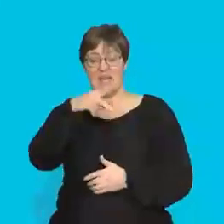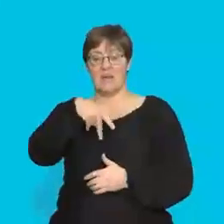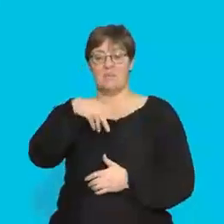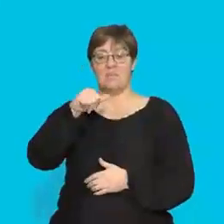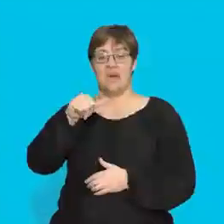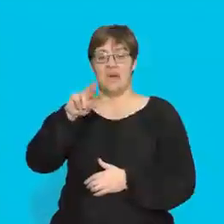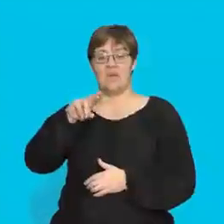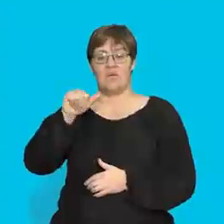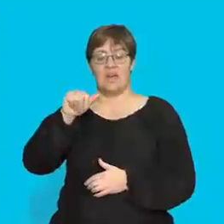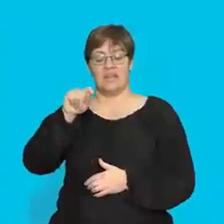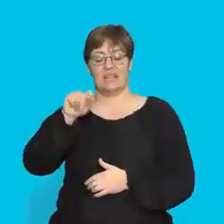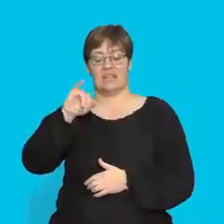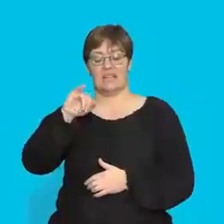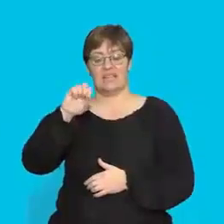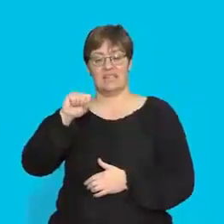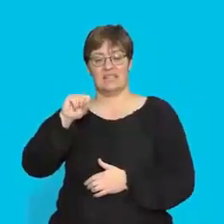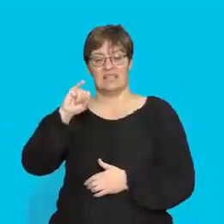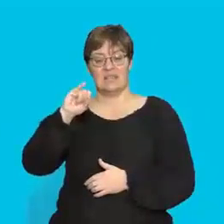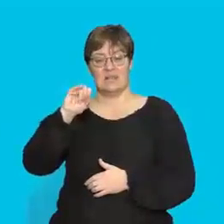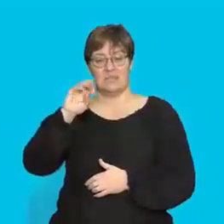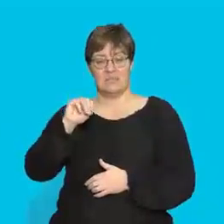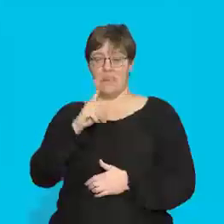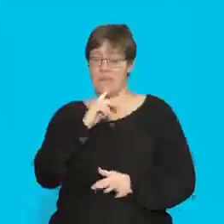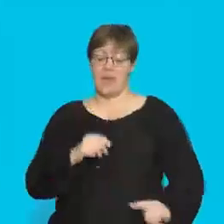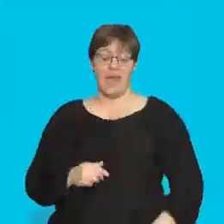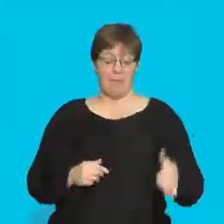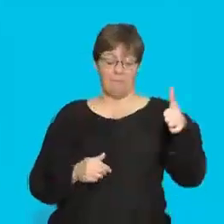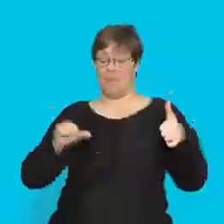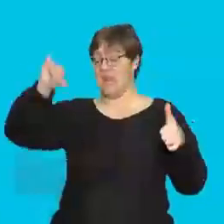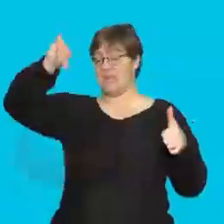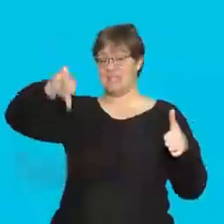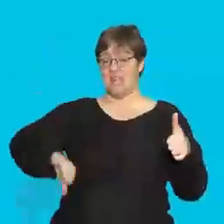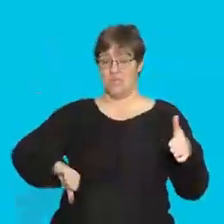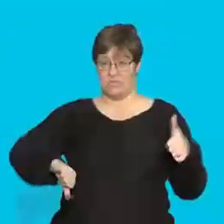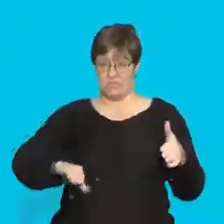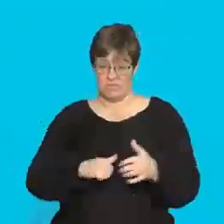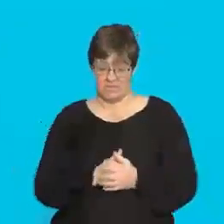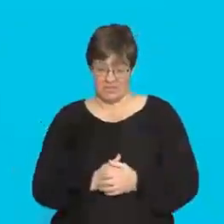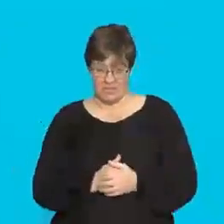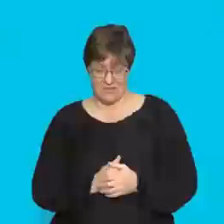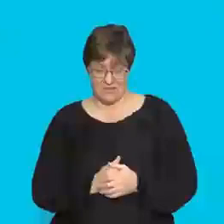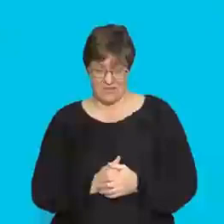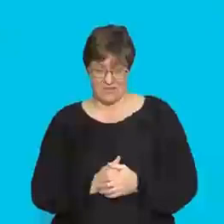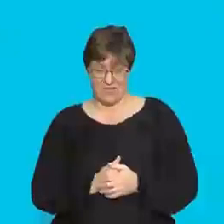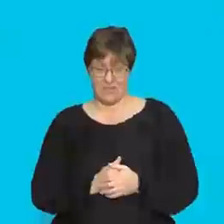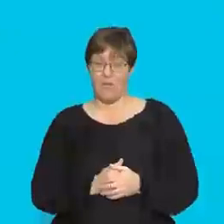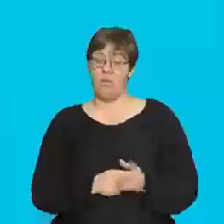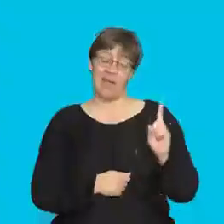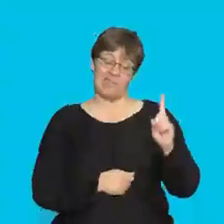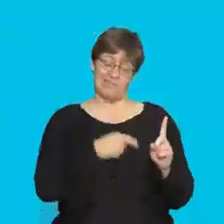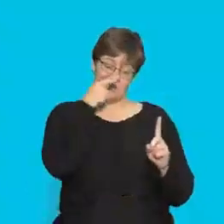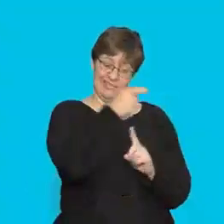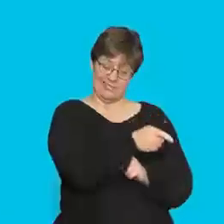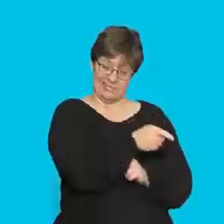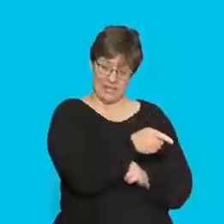to parasitism. Parasitism is a thumbs up, thumbs down kind of relationship. We